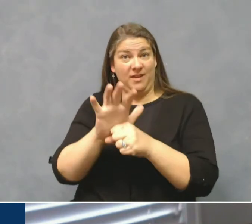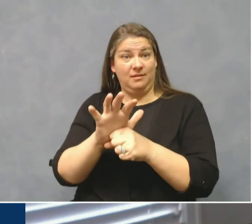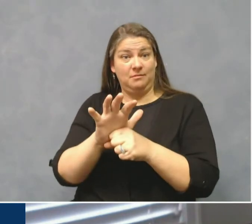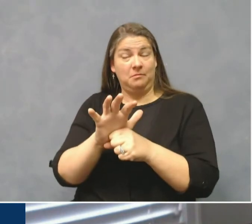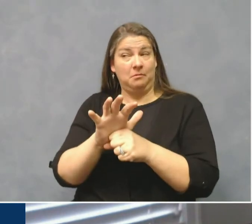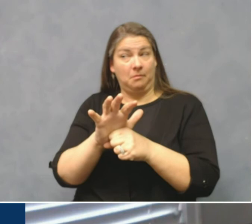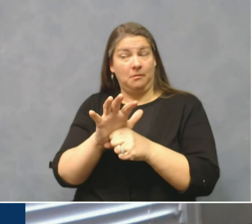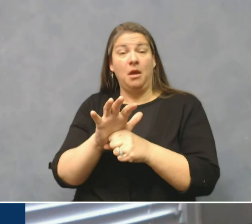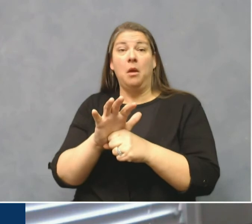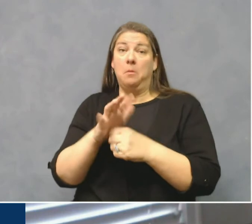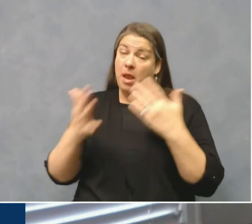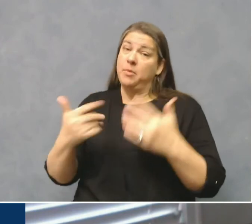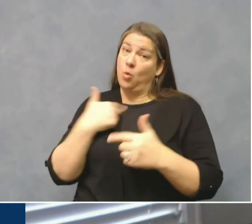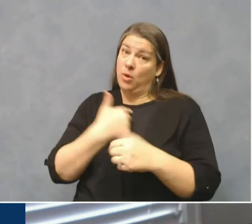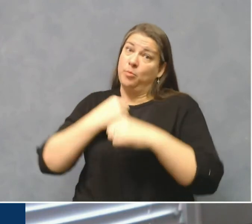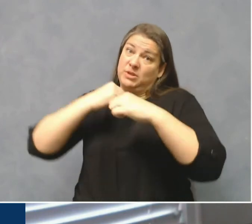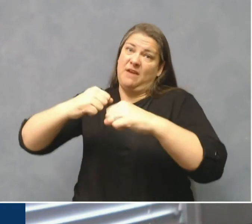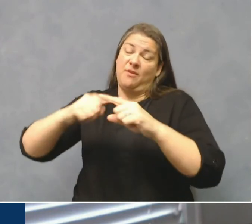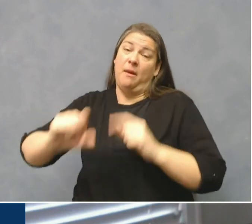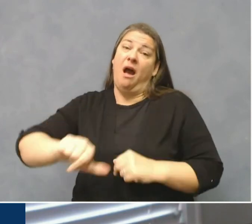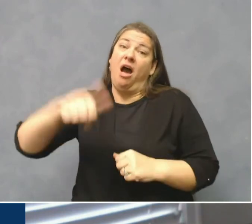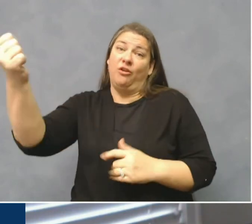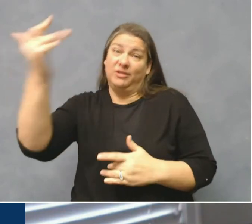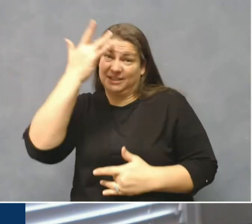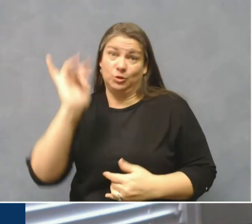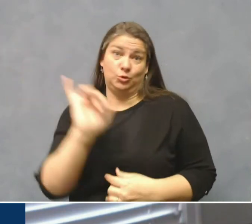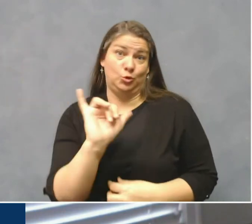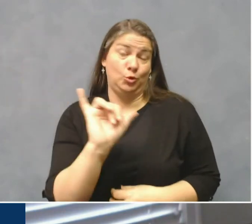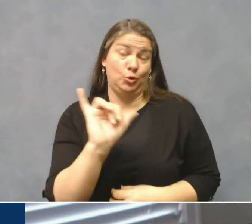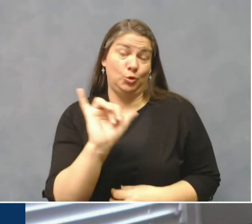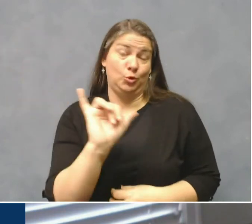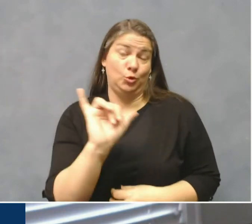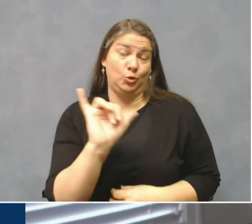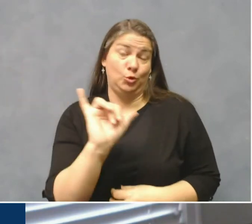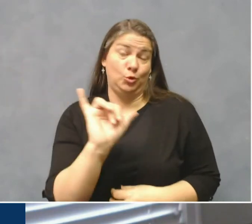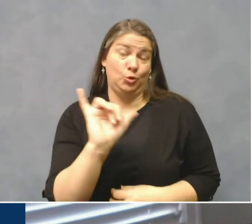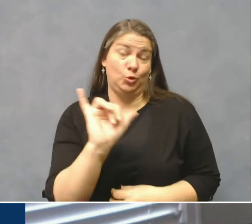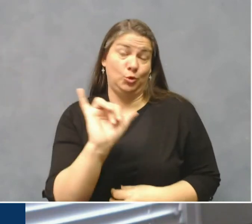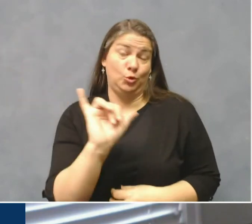as many as we need, but the Decadron is a steroid, the remdesivir